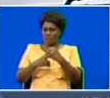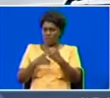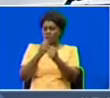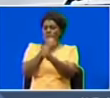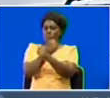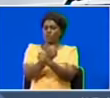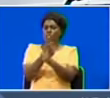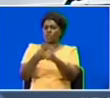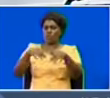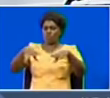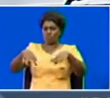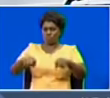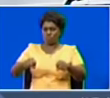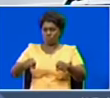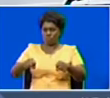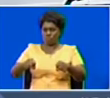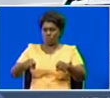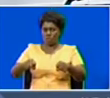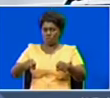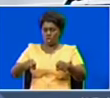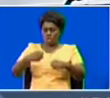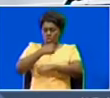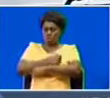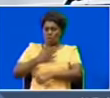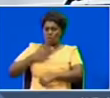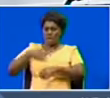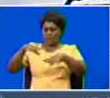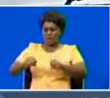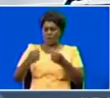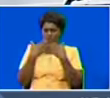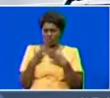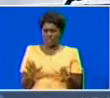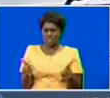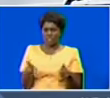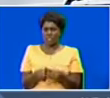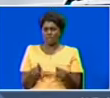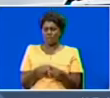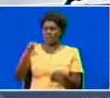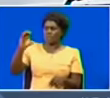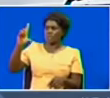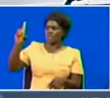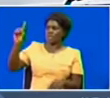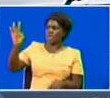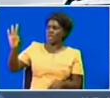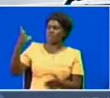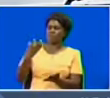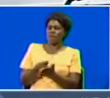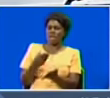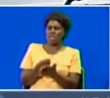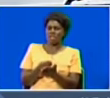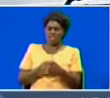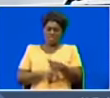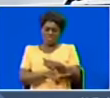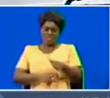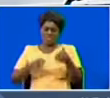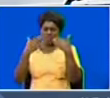land grabbers. The place the school I ran to has already been grabbed. Mm-hmm. Also, accountability. CDF money is stolen. Ziwani needs an artificial